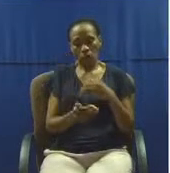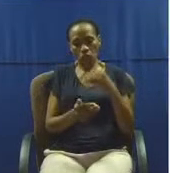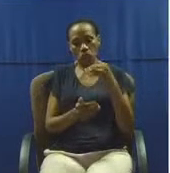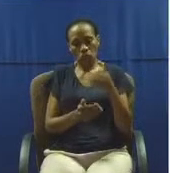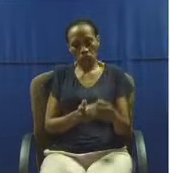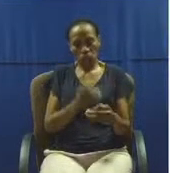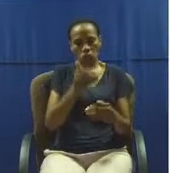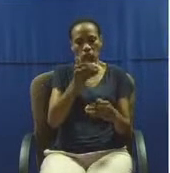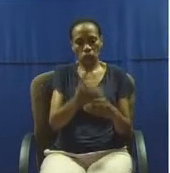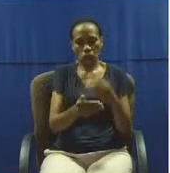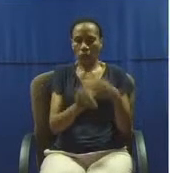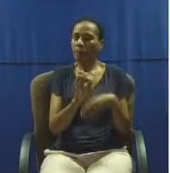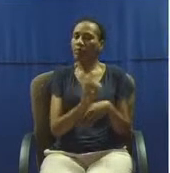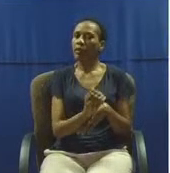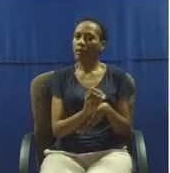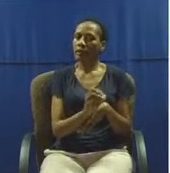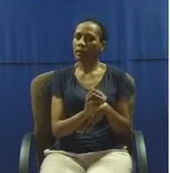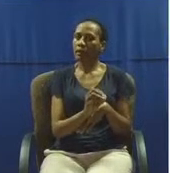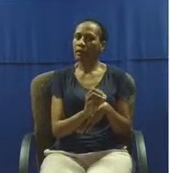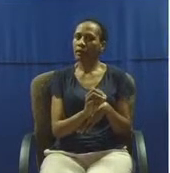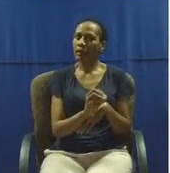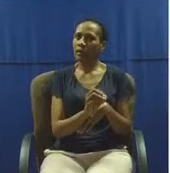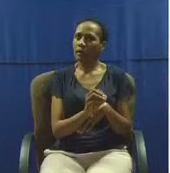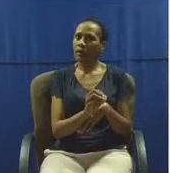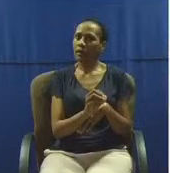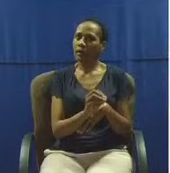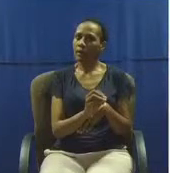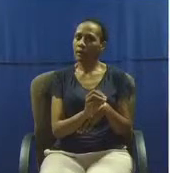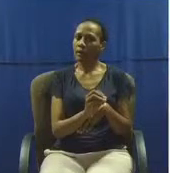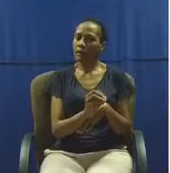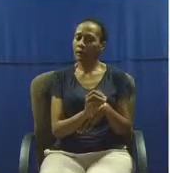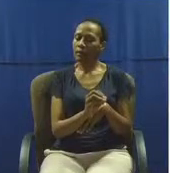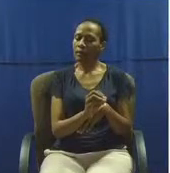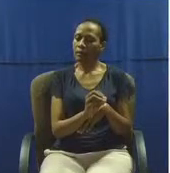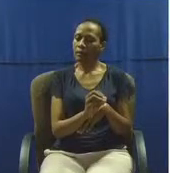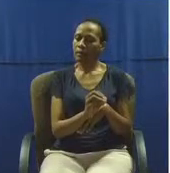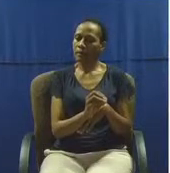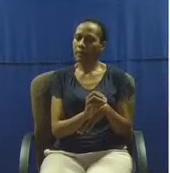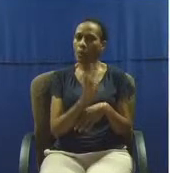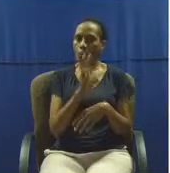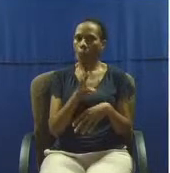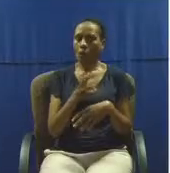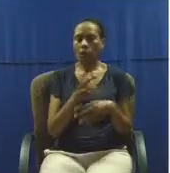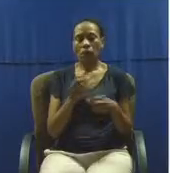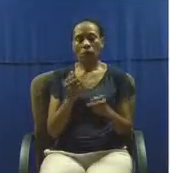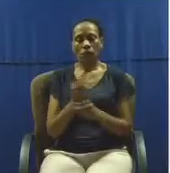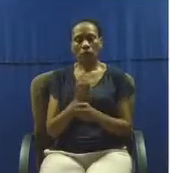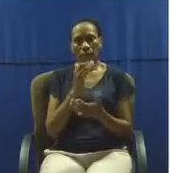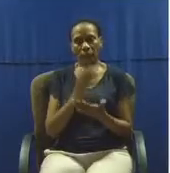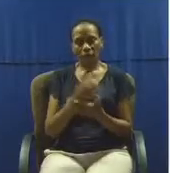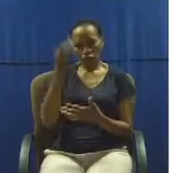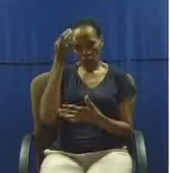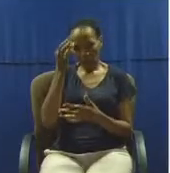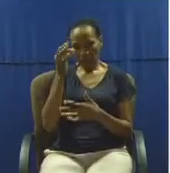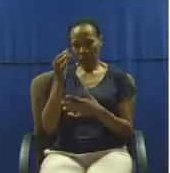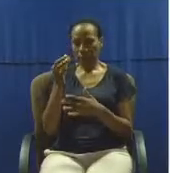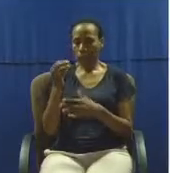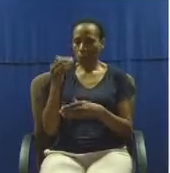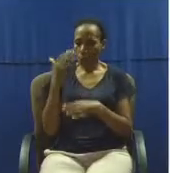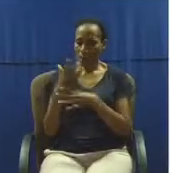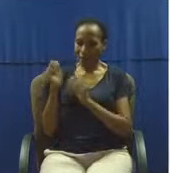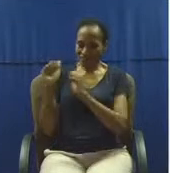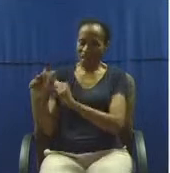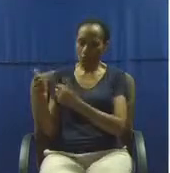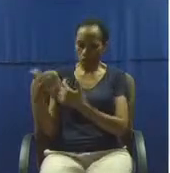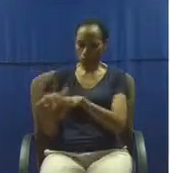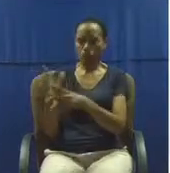that we get involved in strengthening the capacity of the state have to